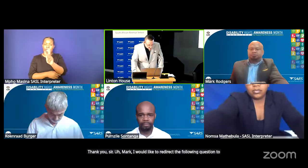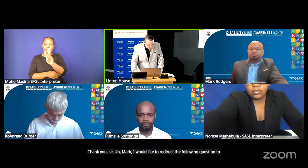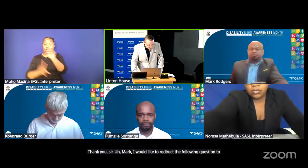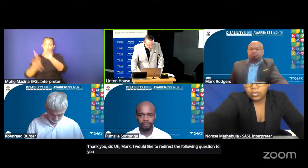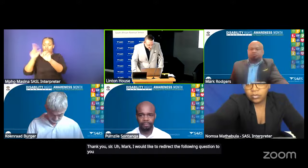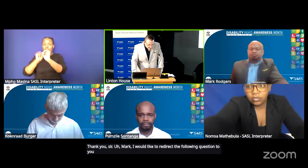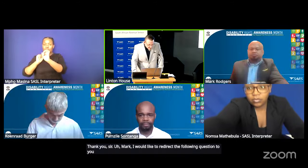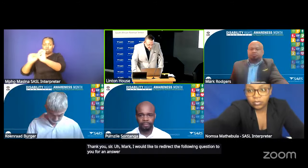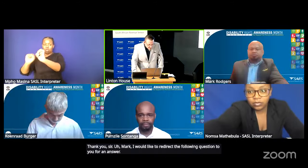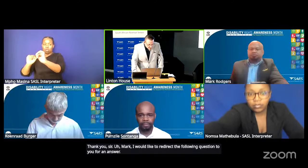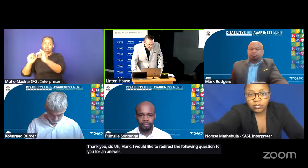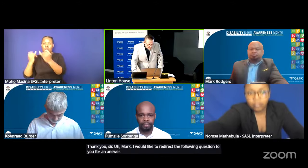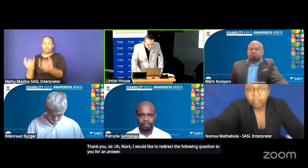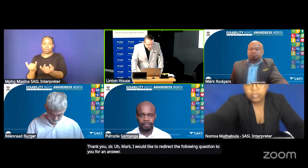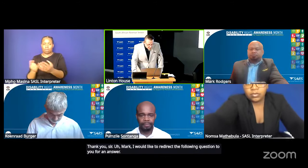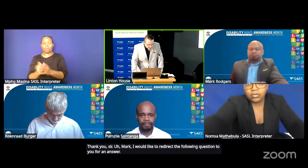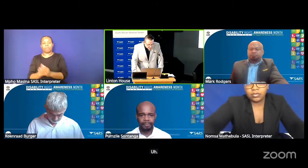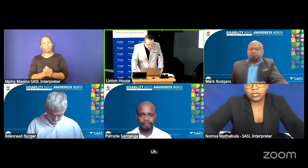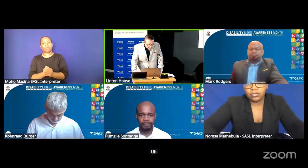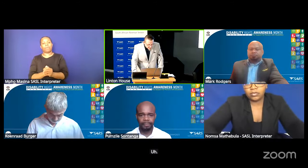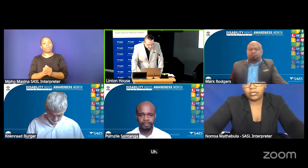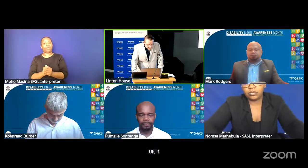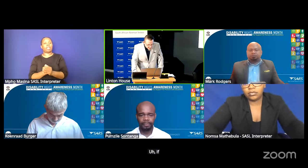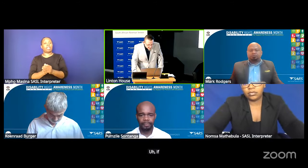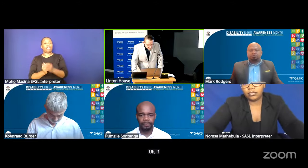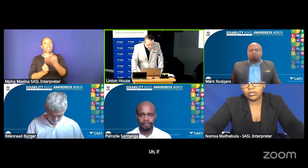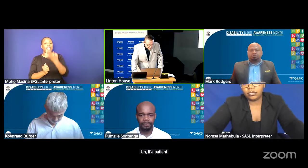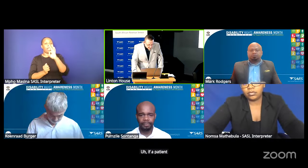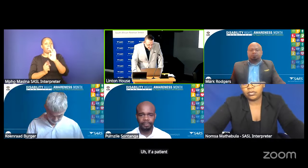for an answer. If a patient